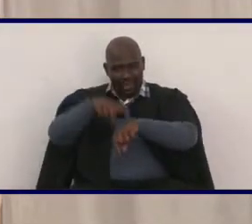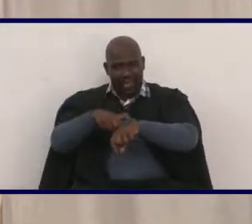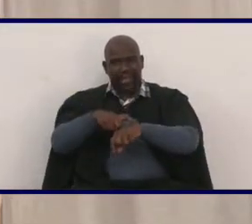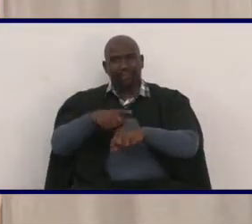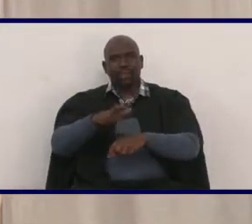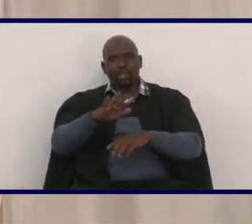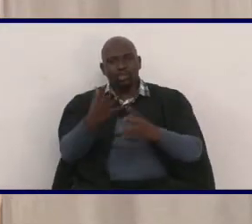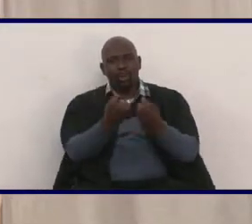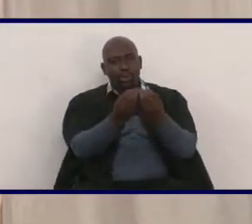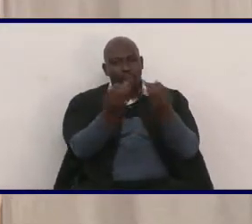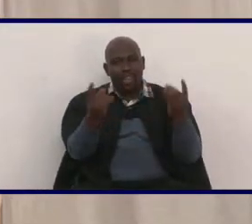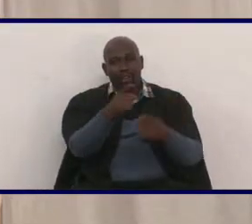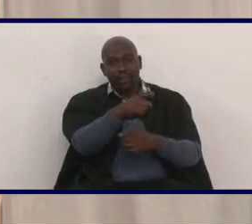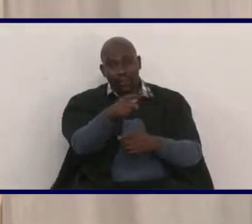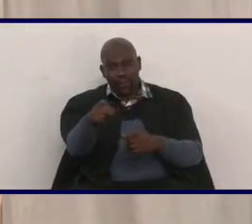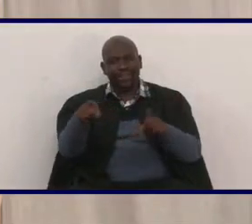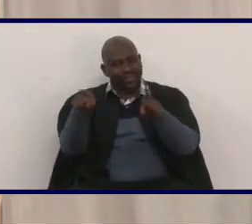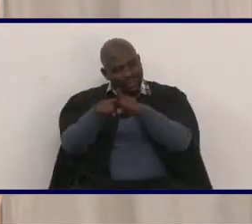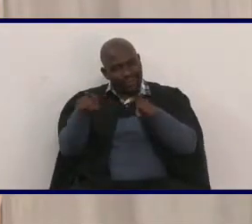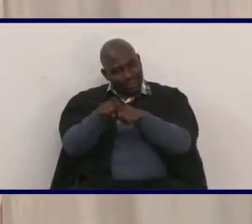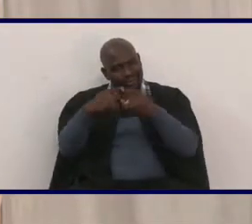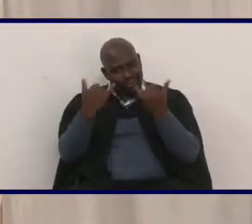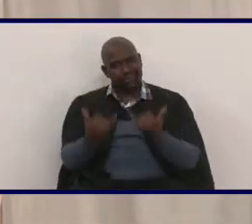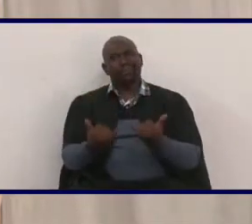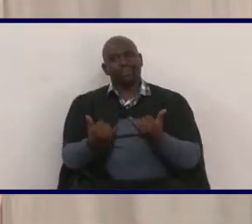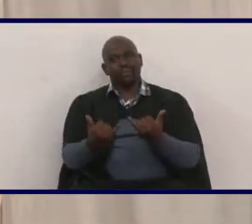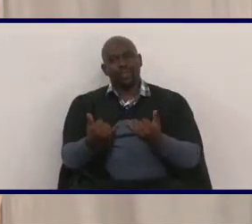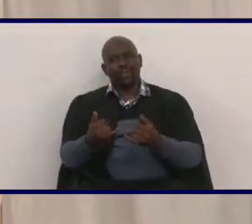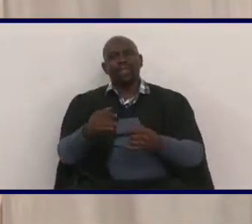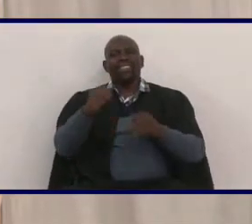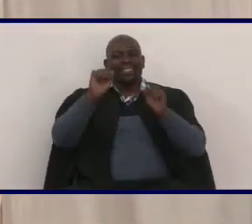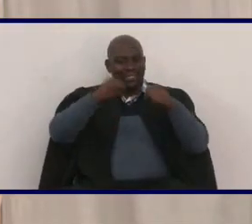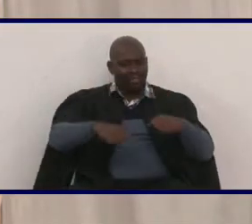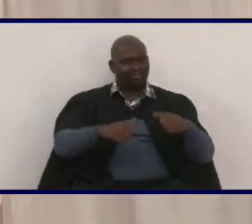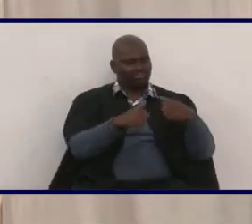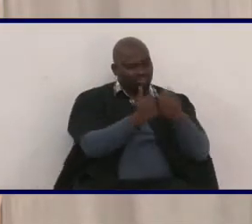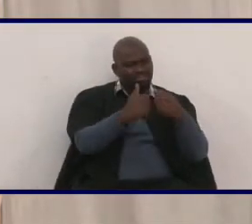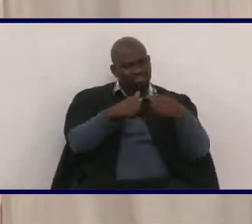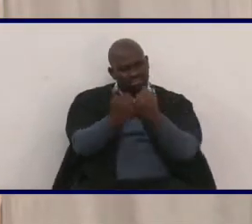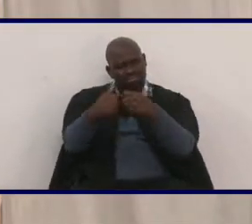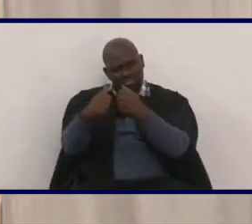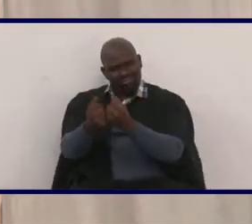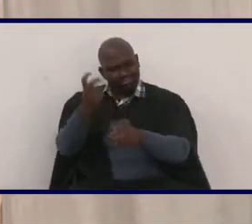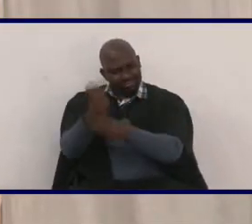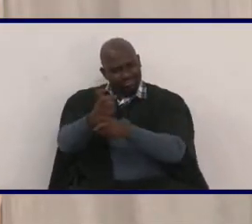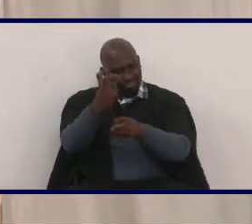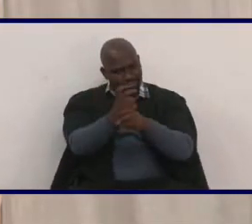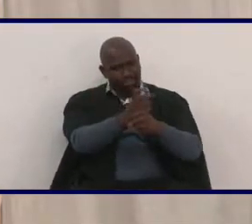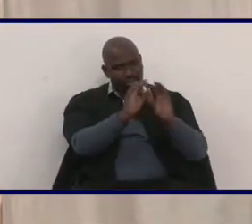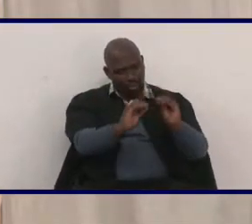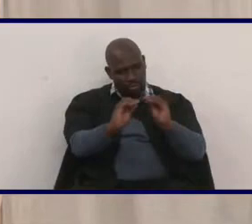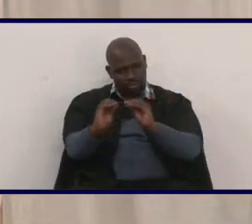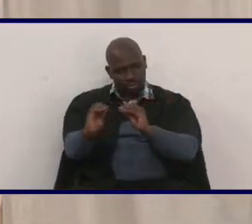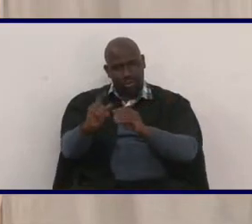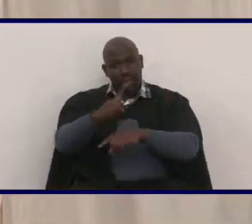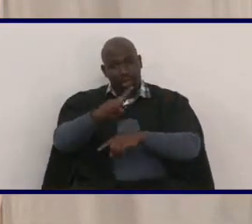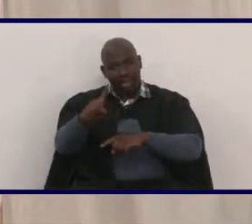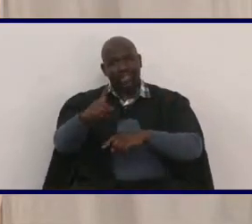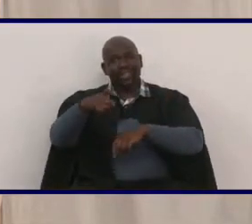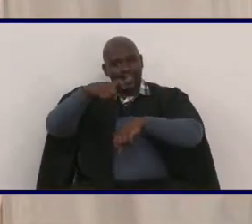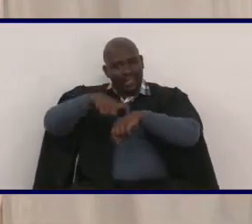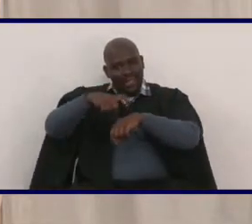the case as well. Despite the challenges and difficulties during our autumn